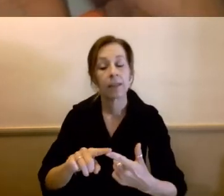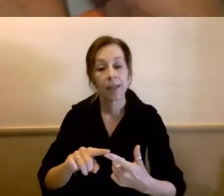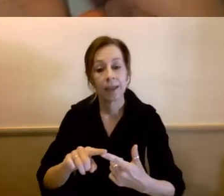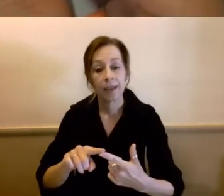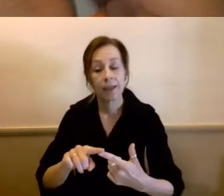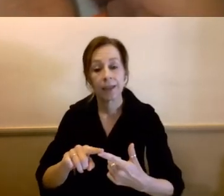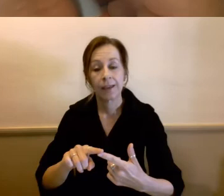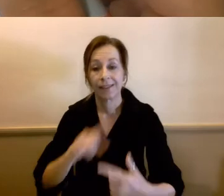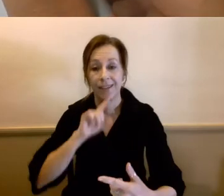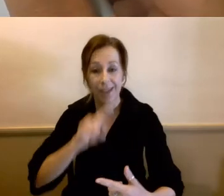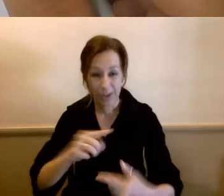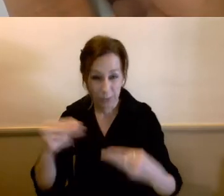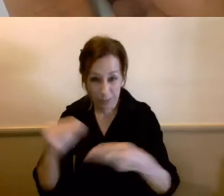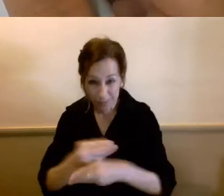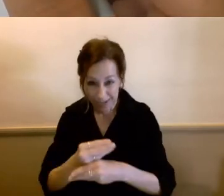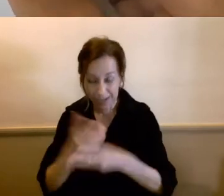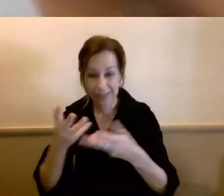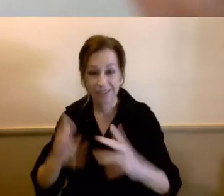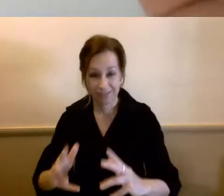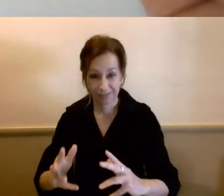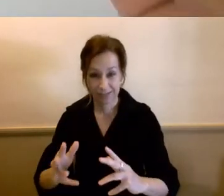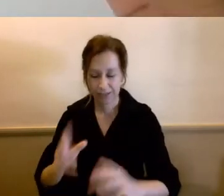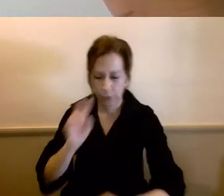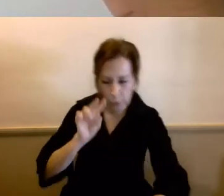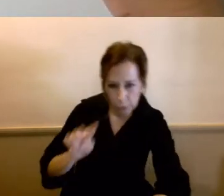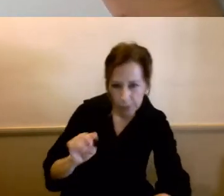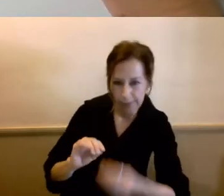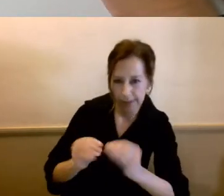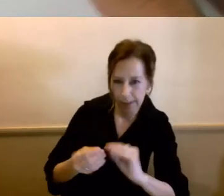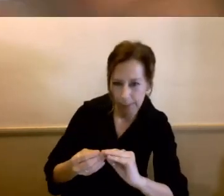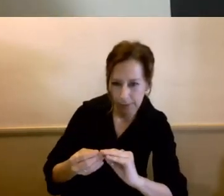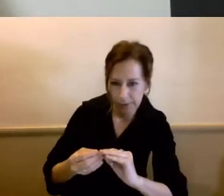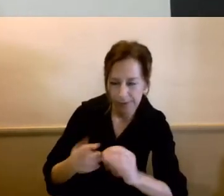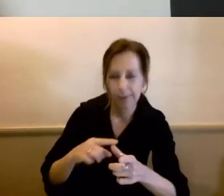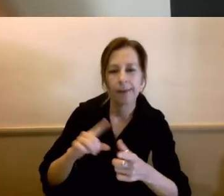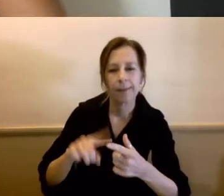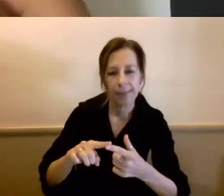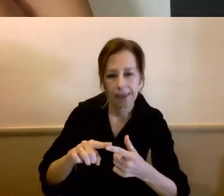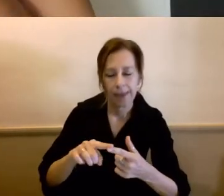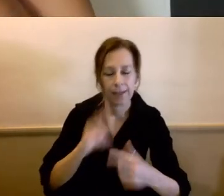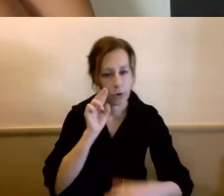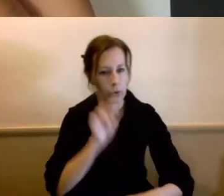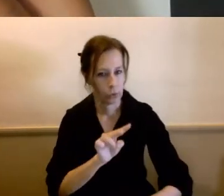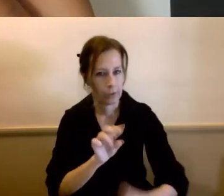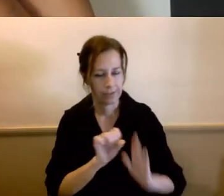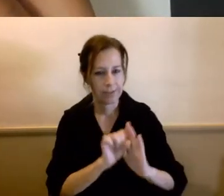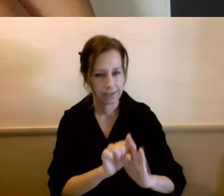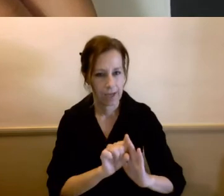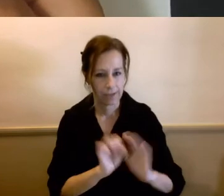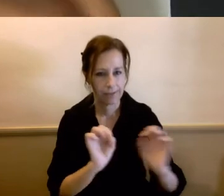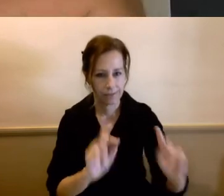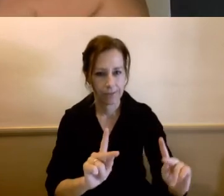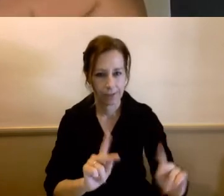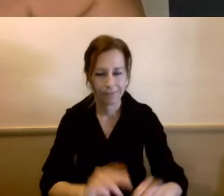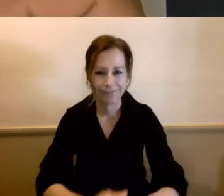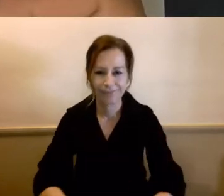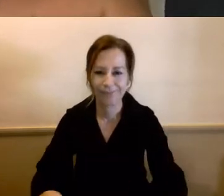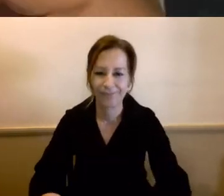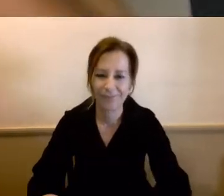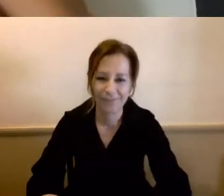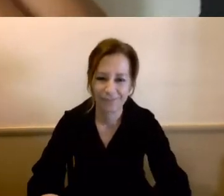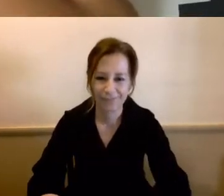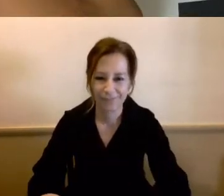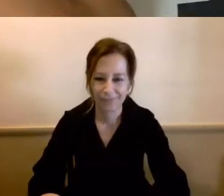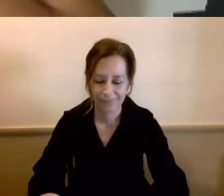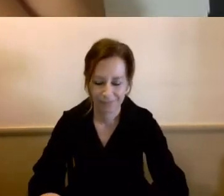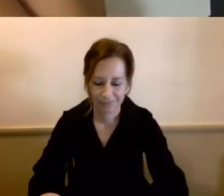Then after I do the actual math by looking at the numbers, then I look at the signs. Okay.